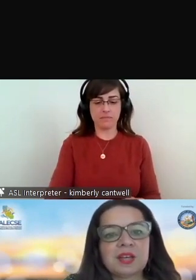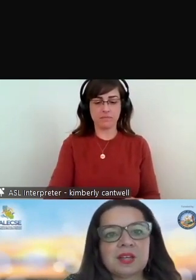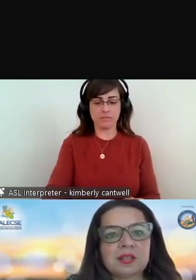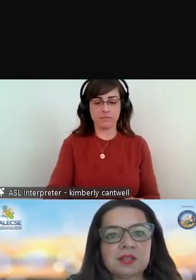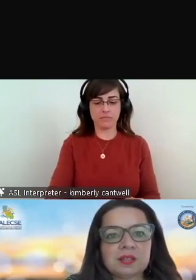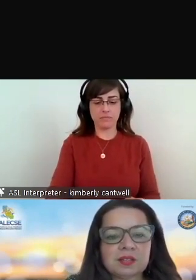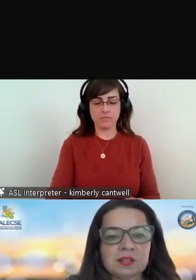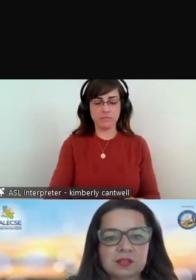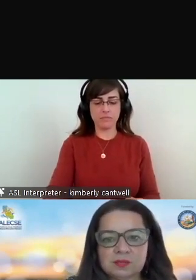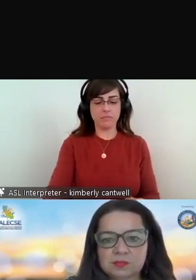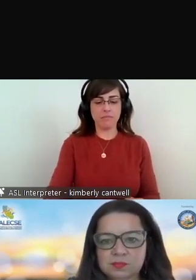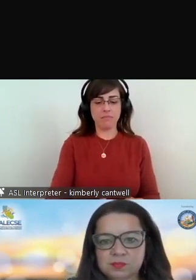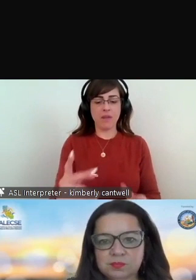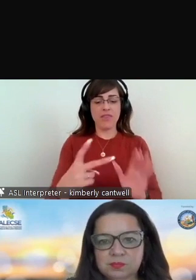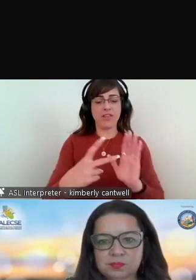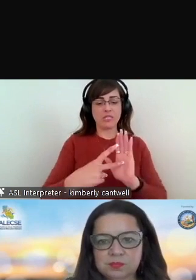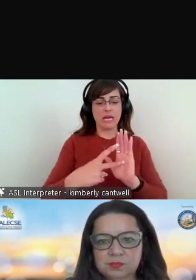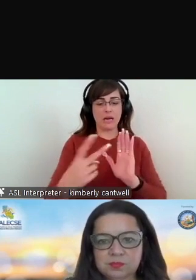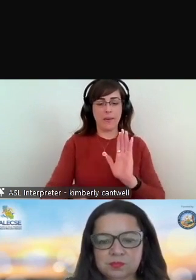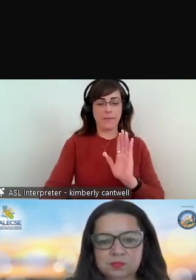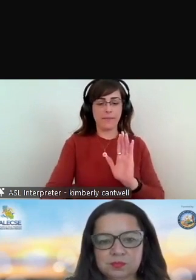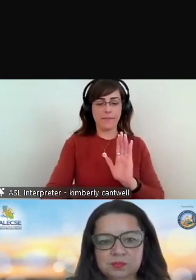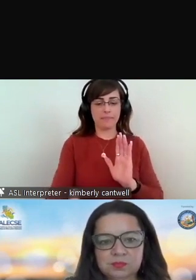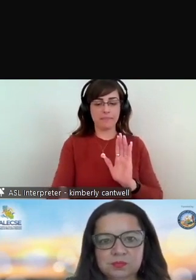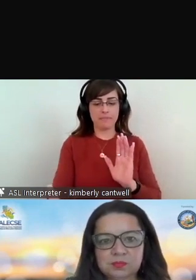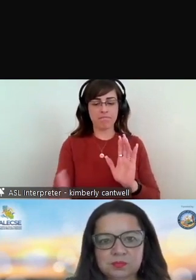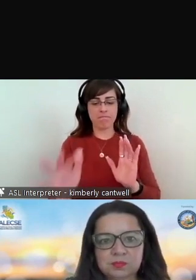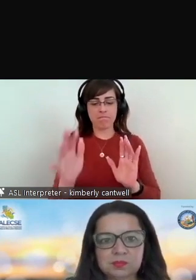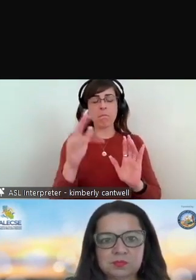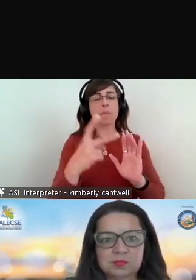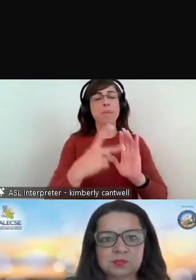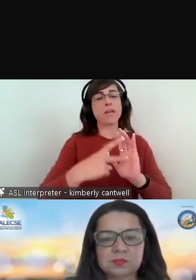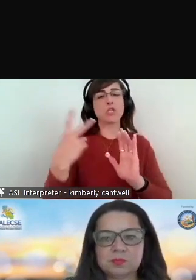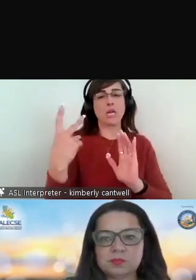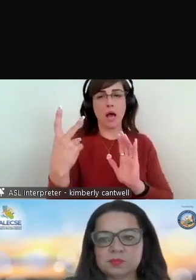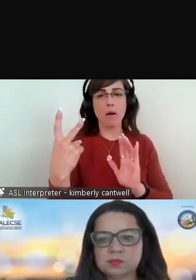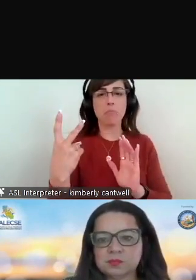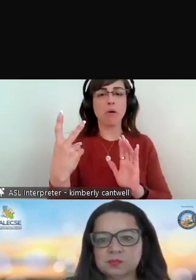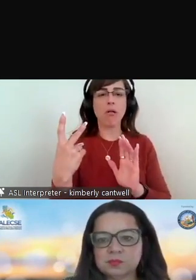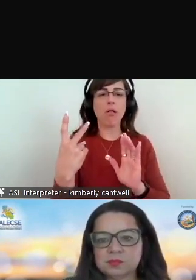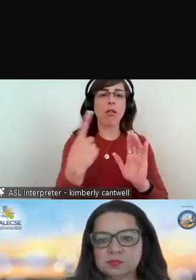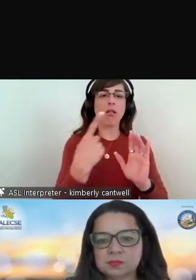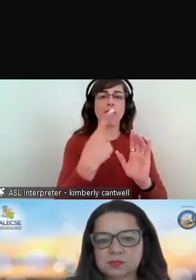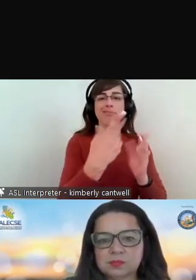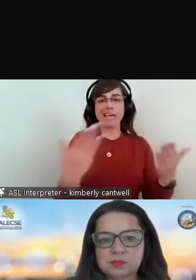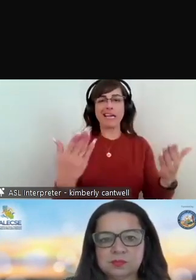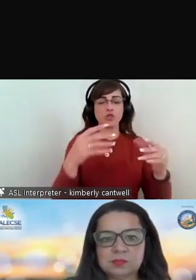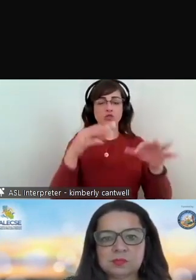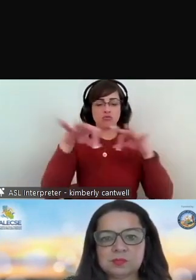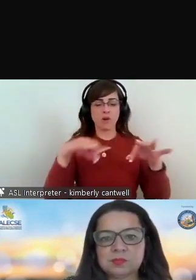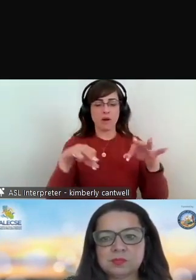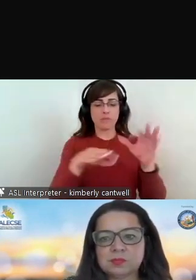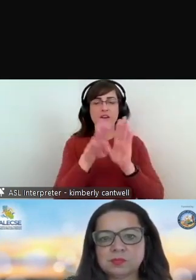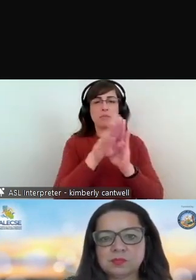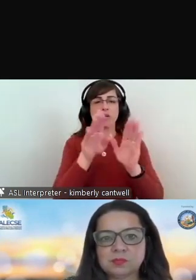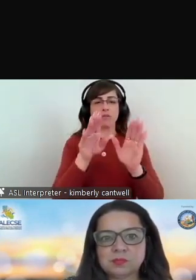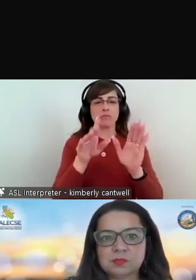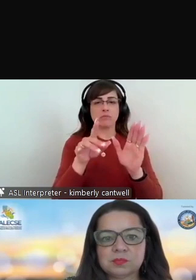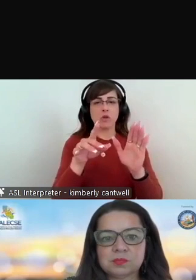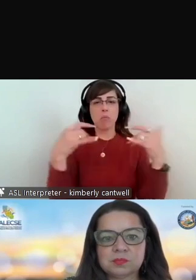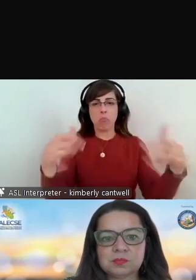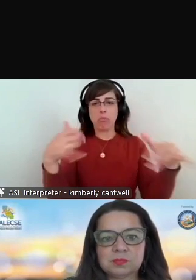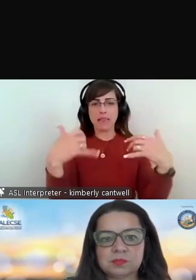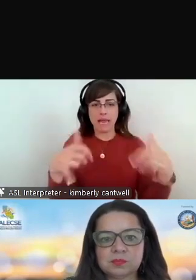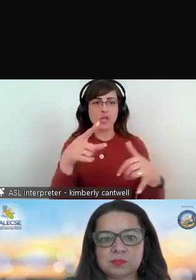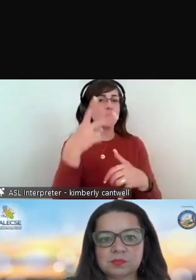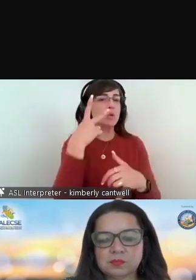So there are a couple frameworks that people use to describe the developmental stages of play. This one